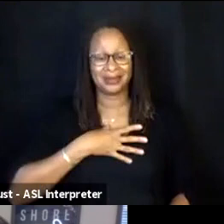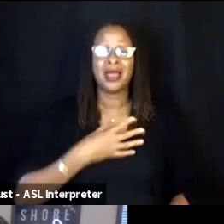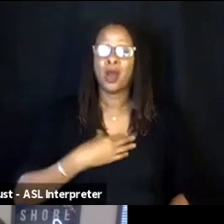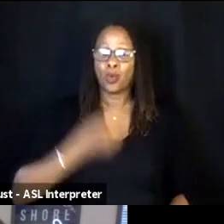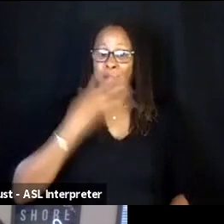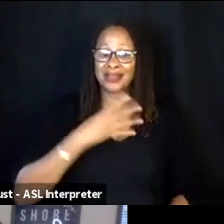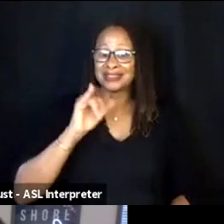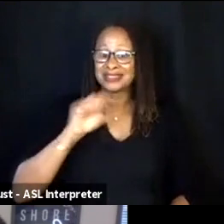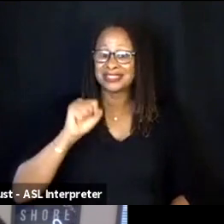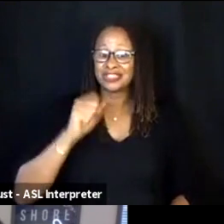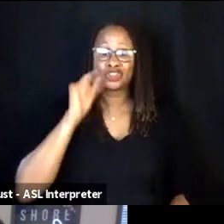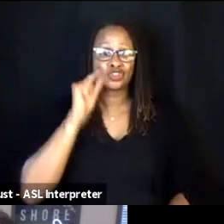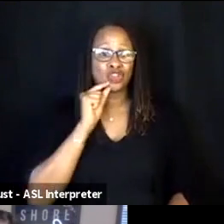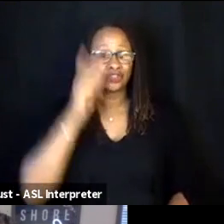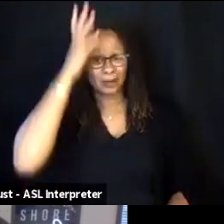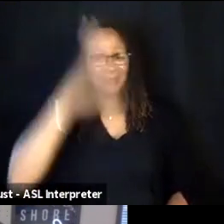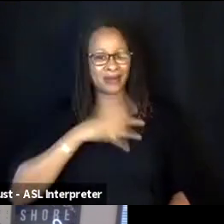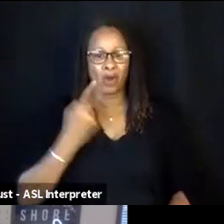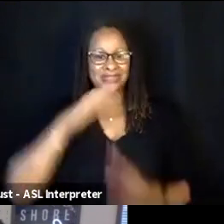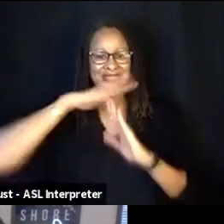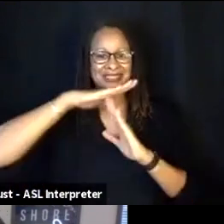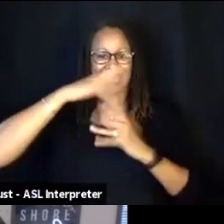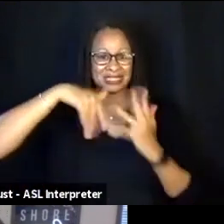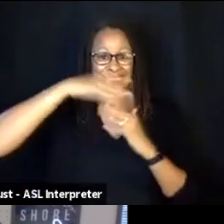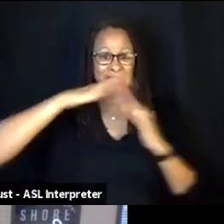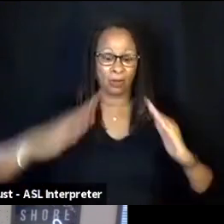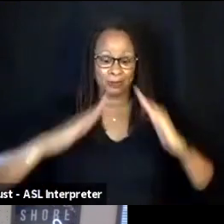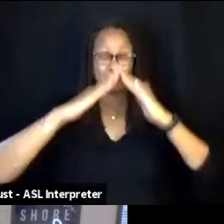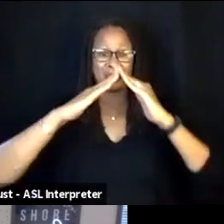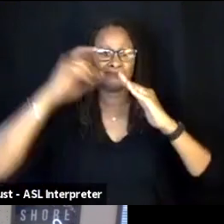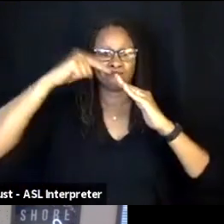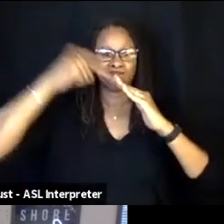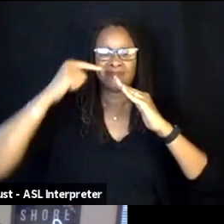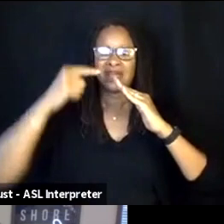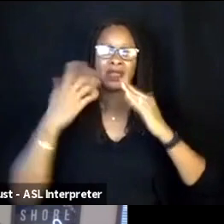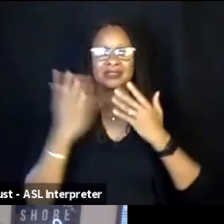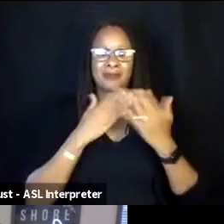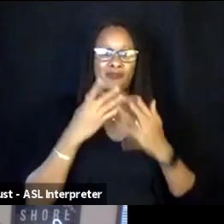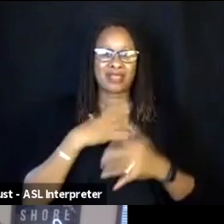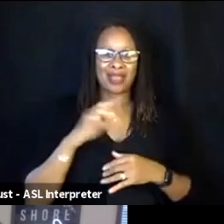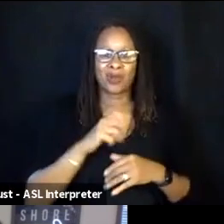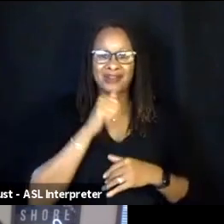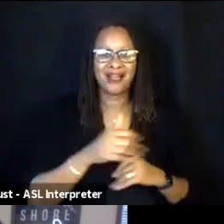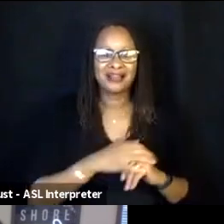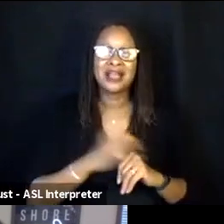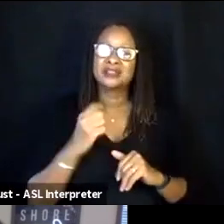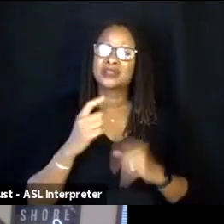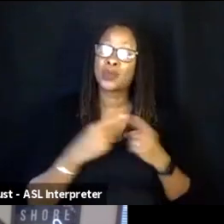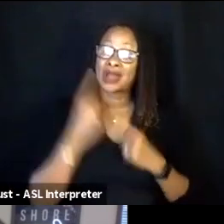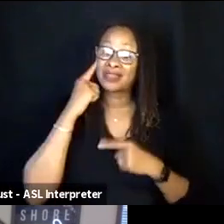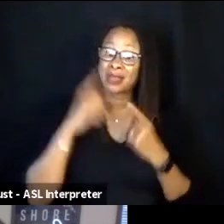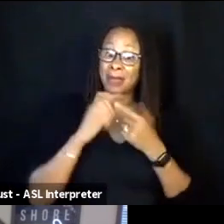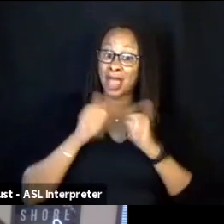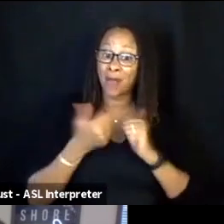in all ways at the top of this societal pyramid, whether we like it or not. And so when I think about how we want more men